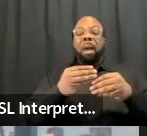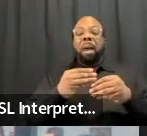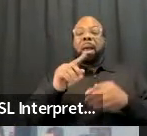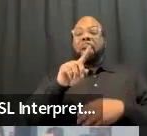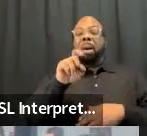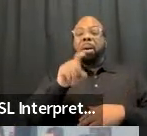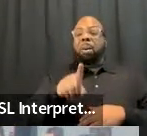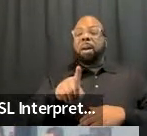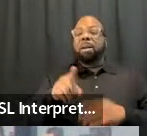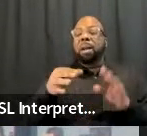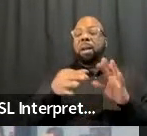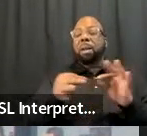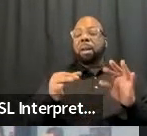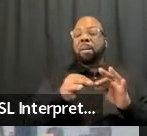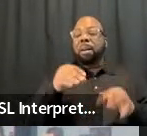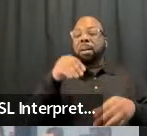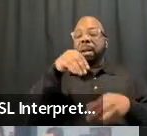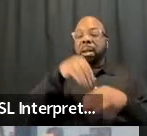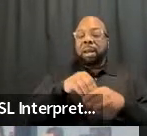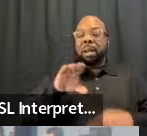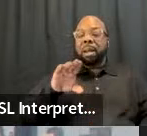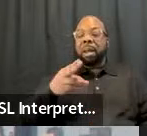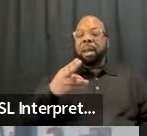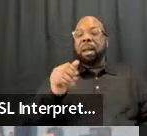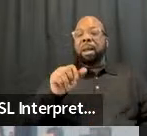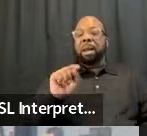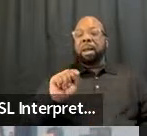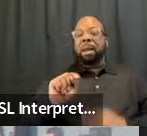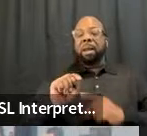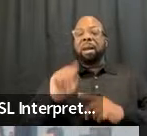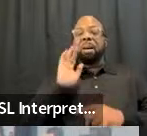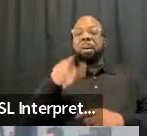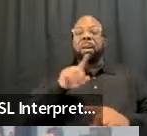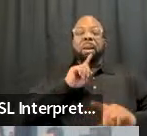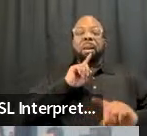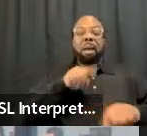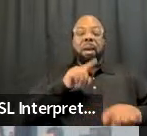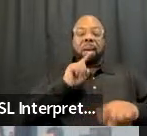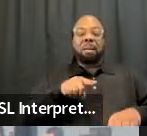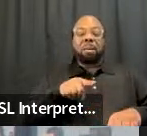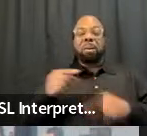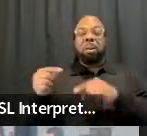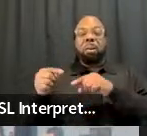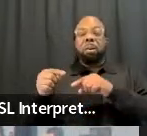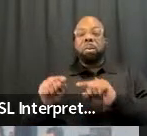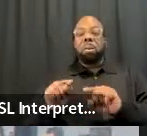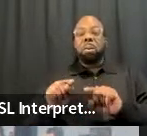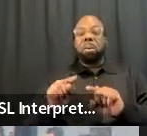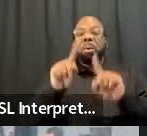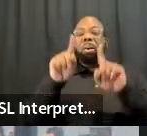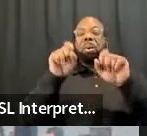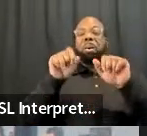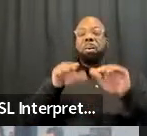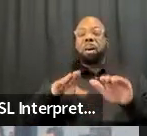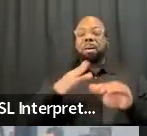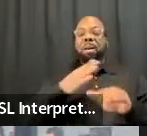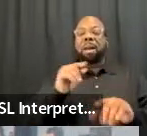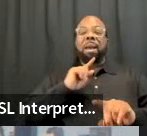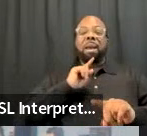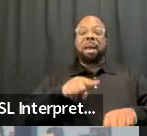or comments into the chat, and we'll make sure to answer them during the question and answer time after